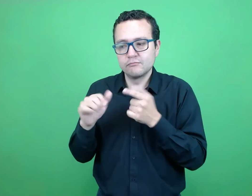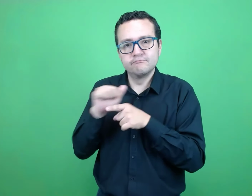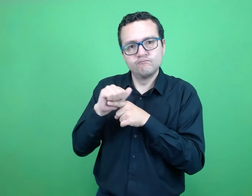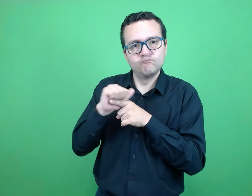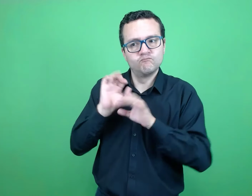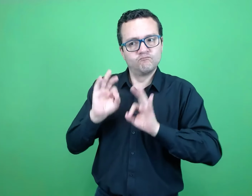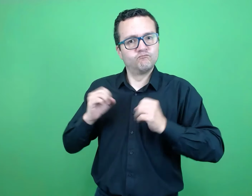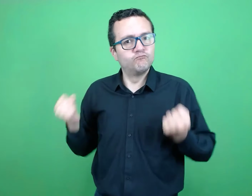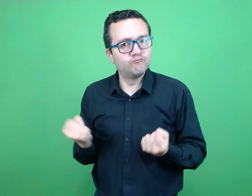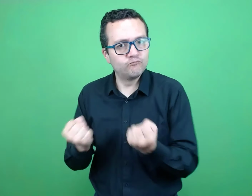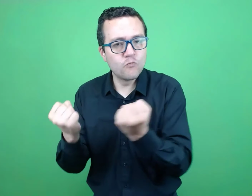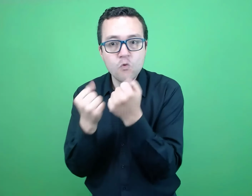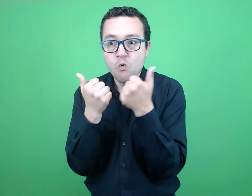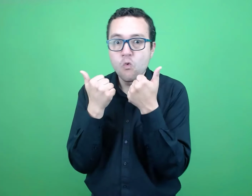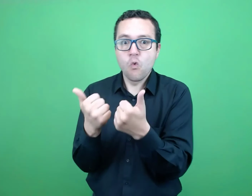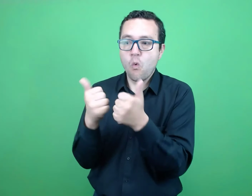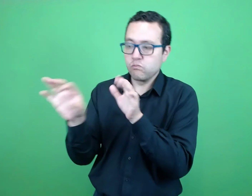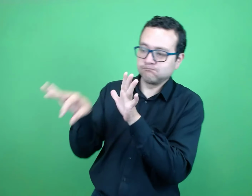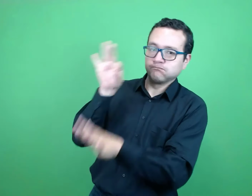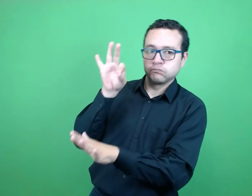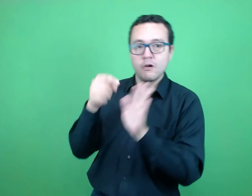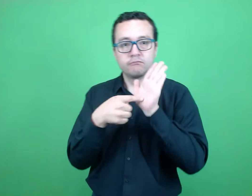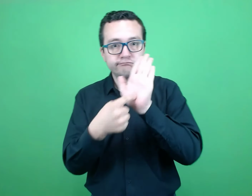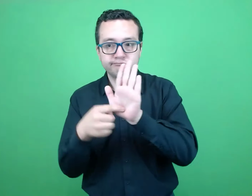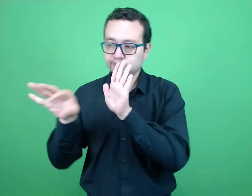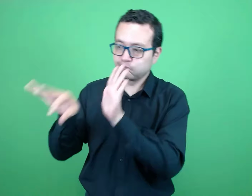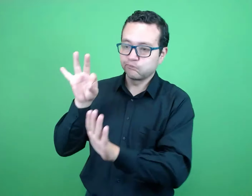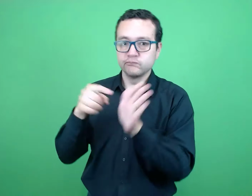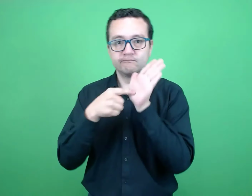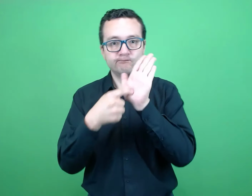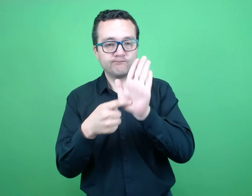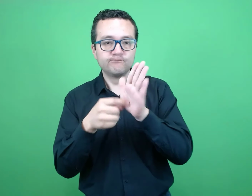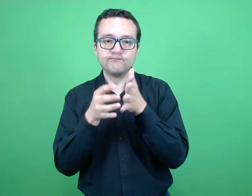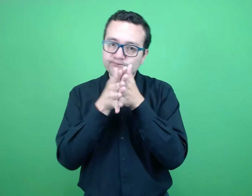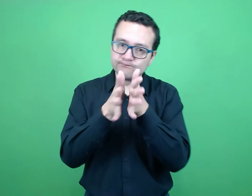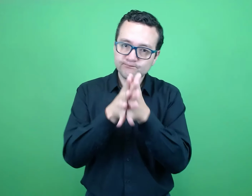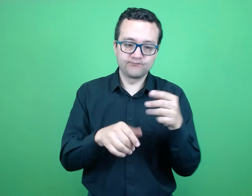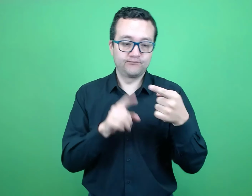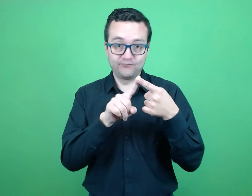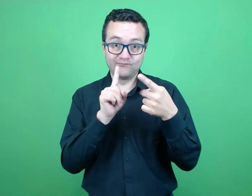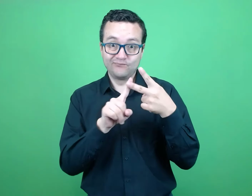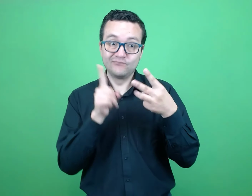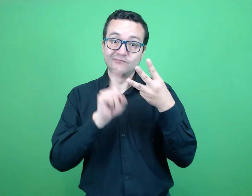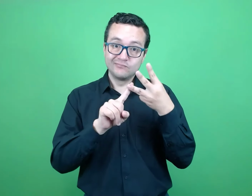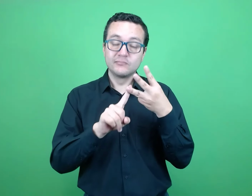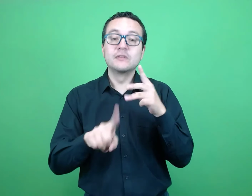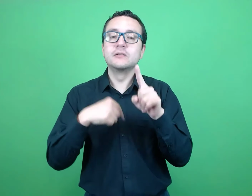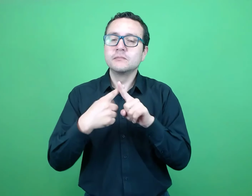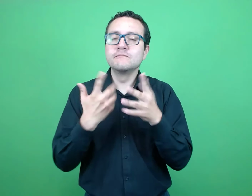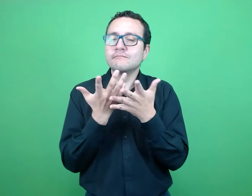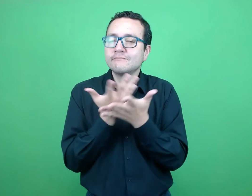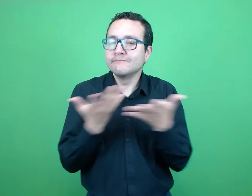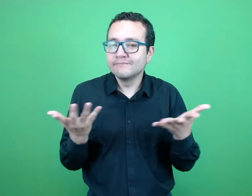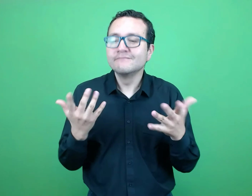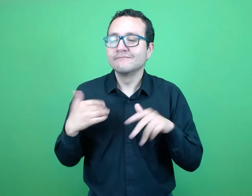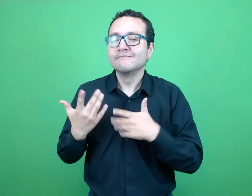on the things that have happened in the past, such as previous global disability summits, and the lessons learned from that